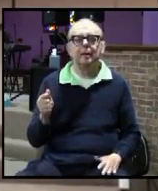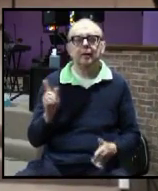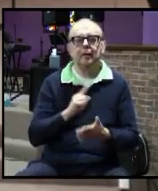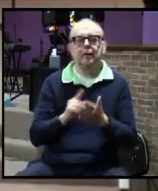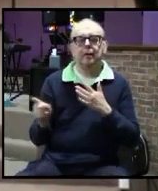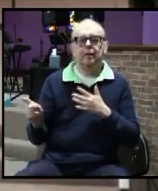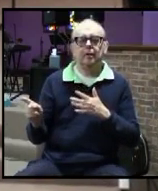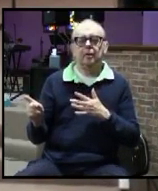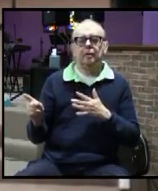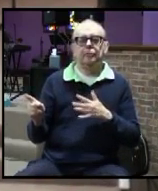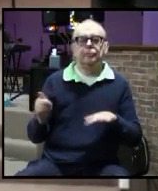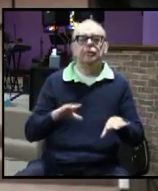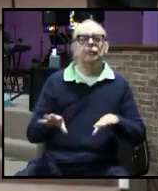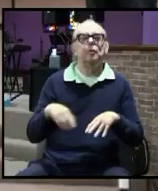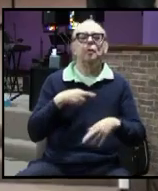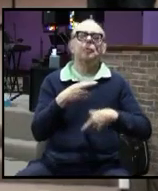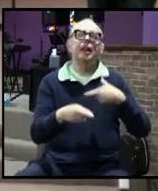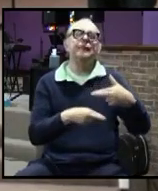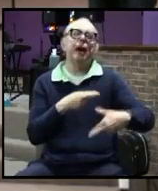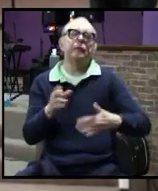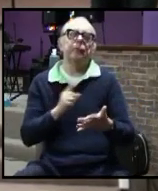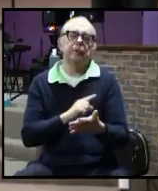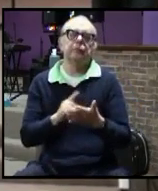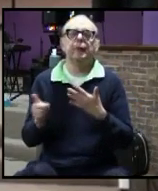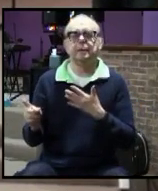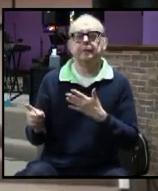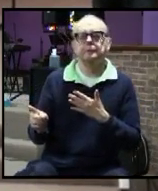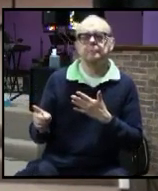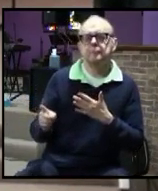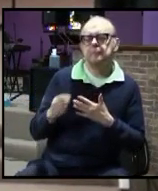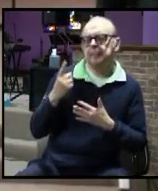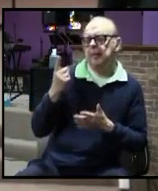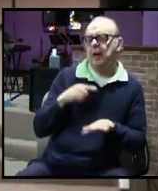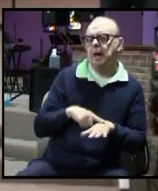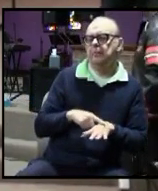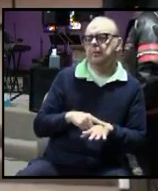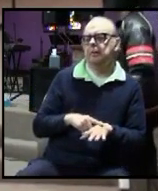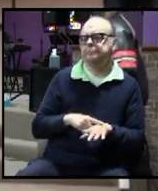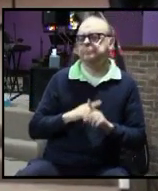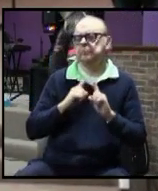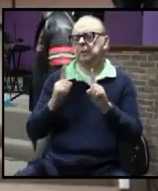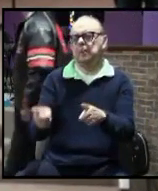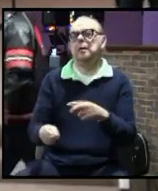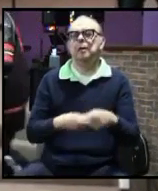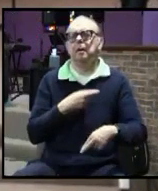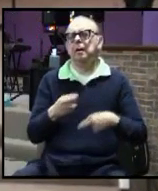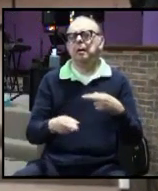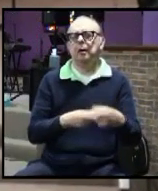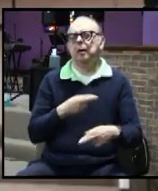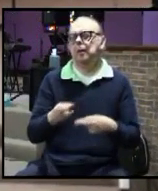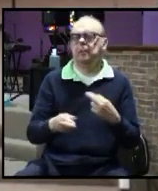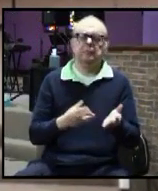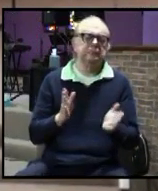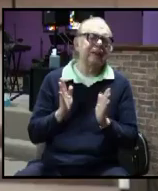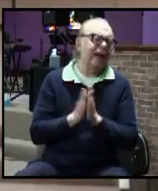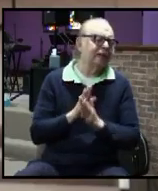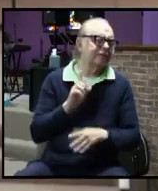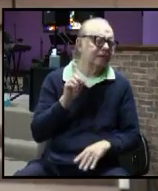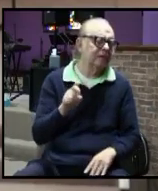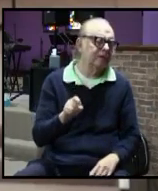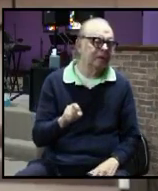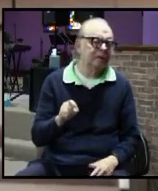we're here this week to do revival, to be revived. And I think a lot of times when we come to something like this, we kind of have to ask ourselves the